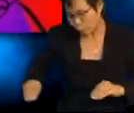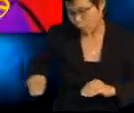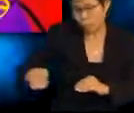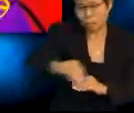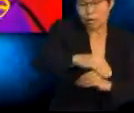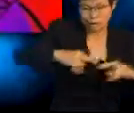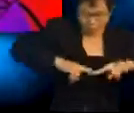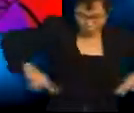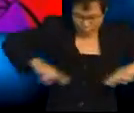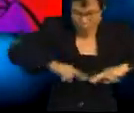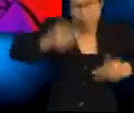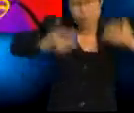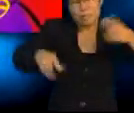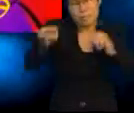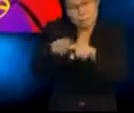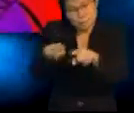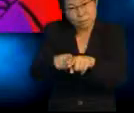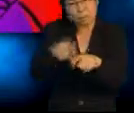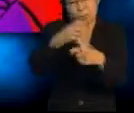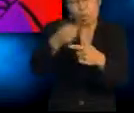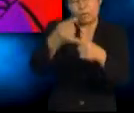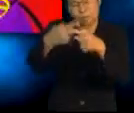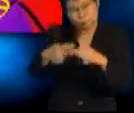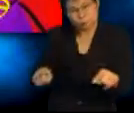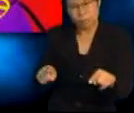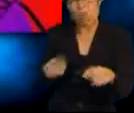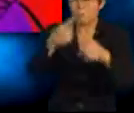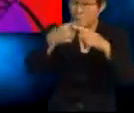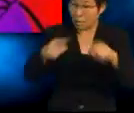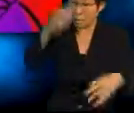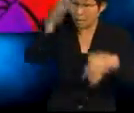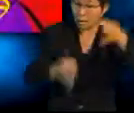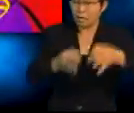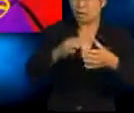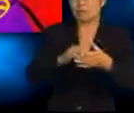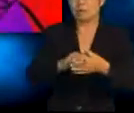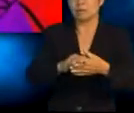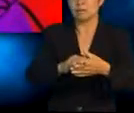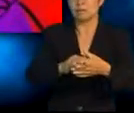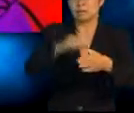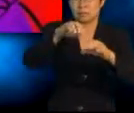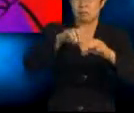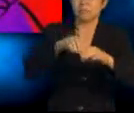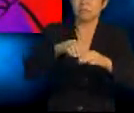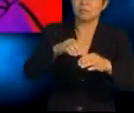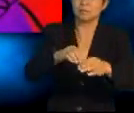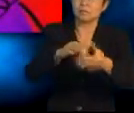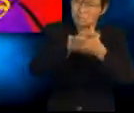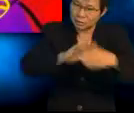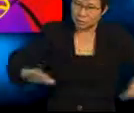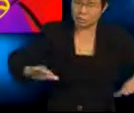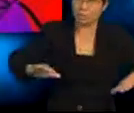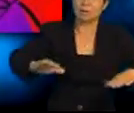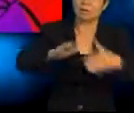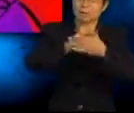parallel circuit may be the same or different. However, it is certainly less than the current